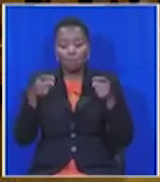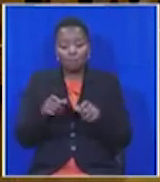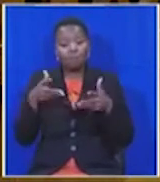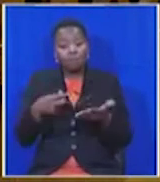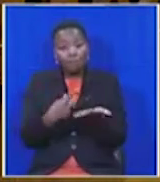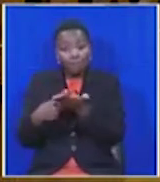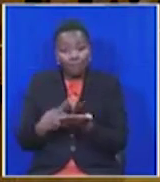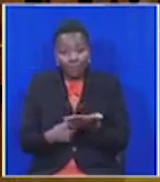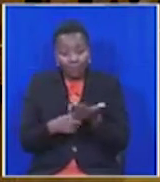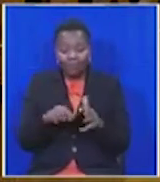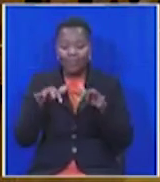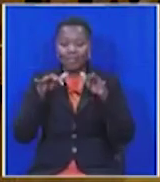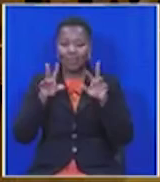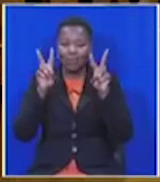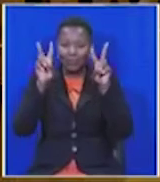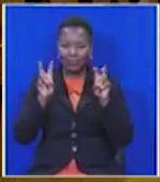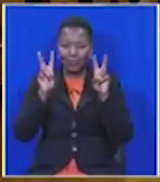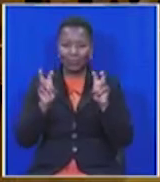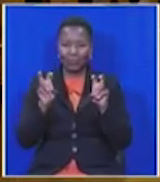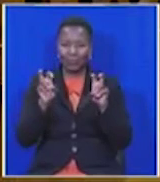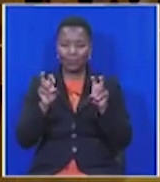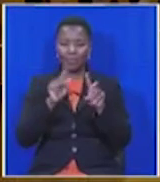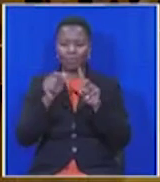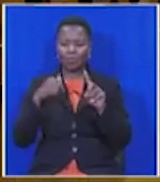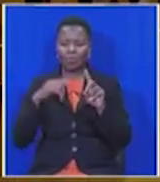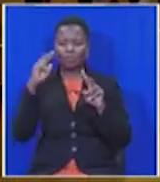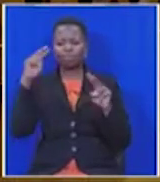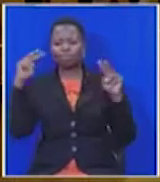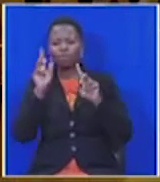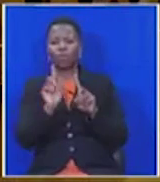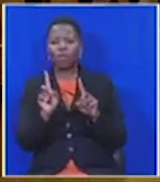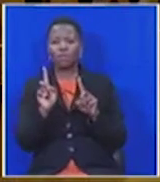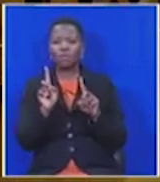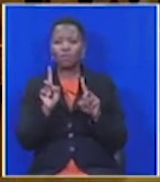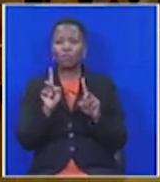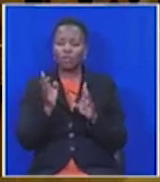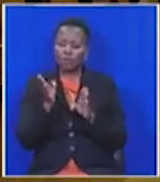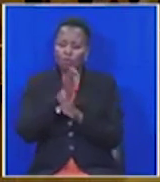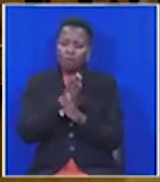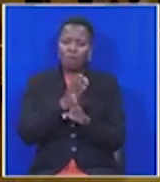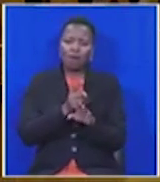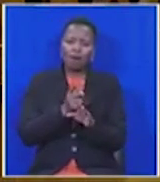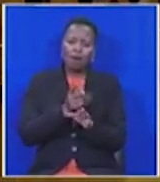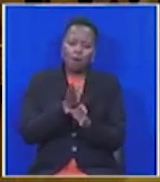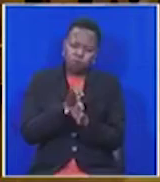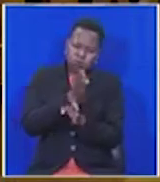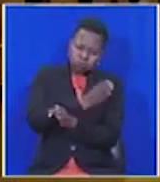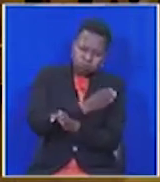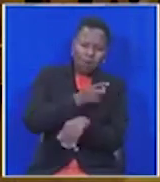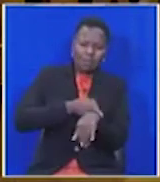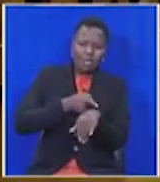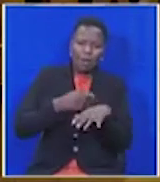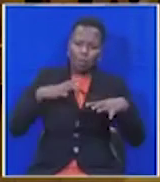issues. And what we see continuously is this over-preparedness and this almost, it's